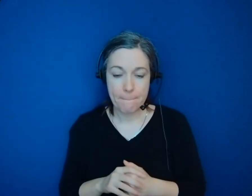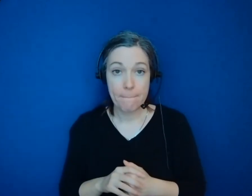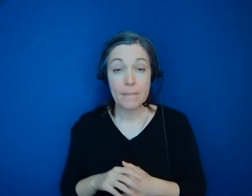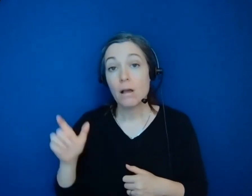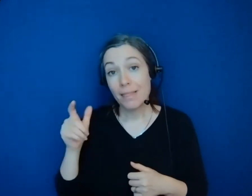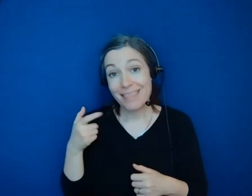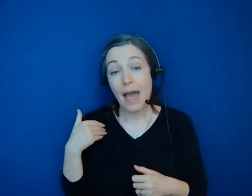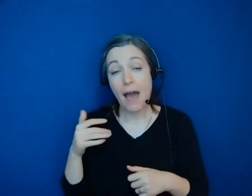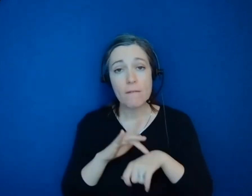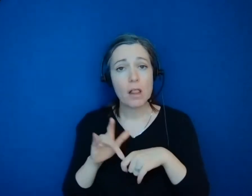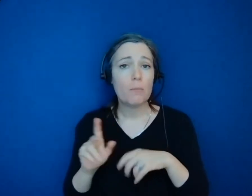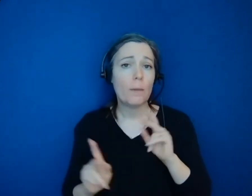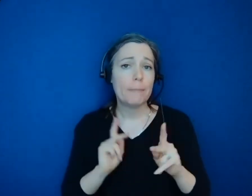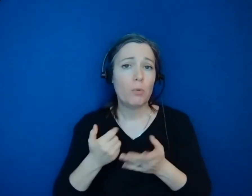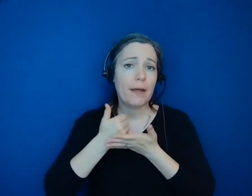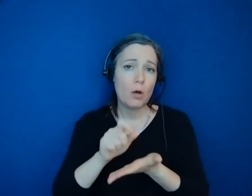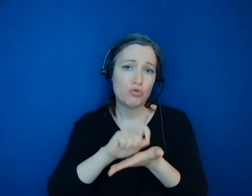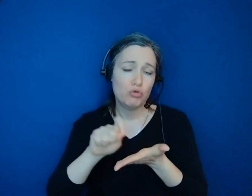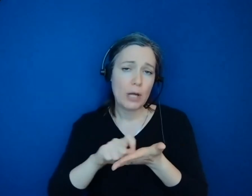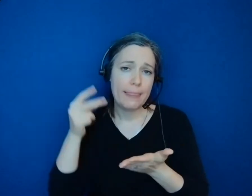and they can look over your essays.